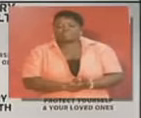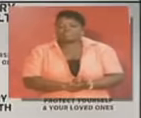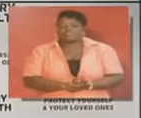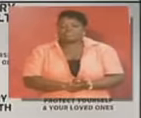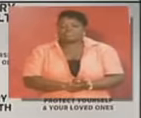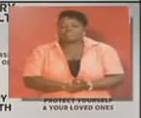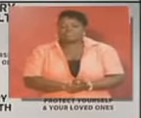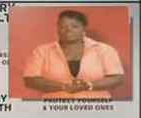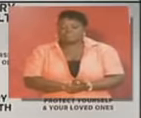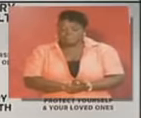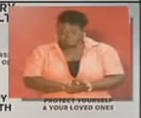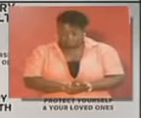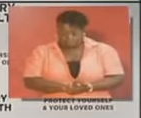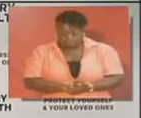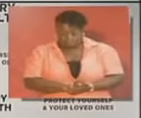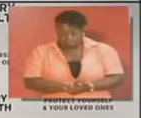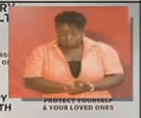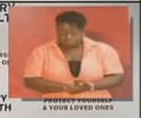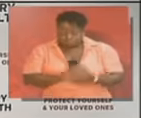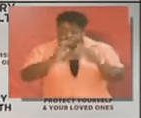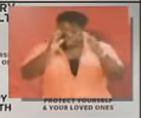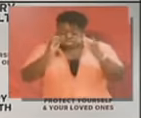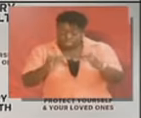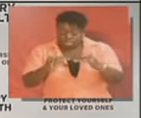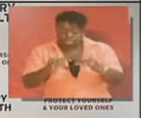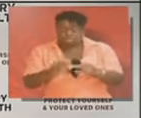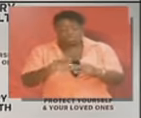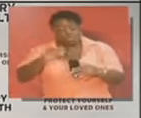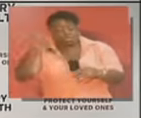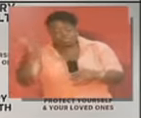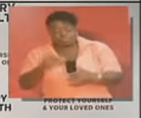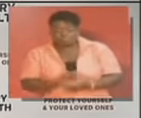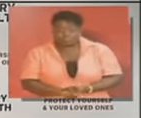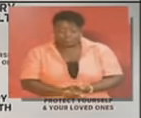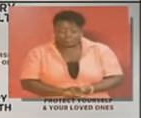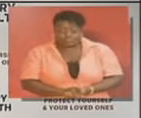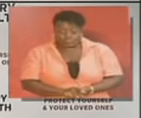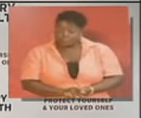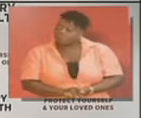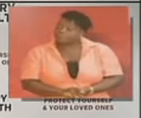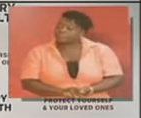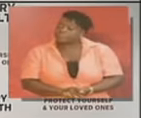Thank you very much. And we go to Guardian newspaper, please.